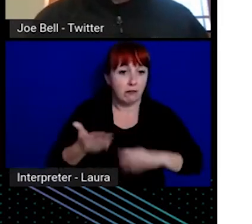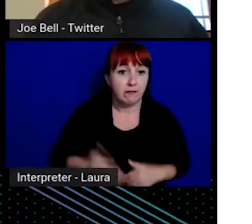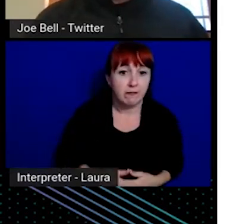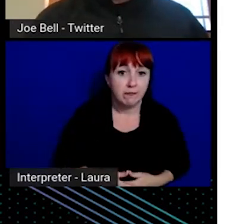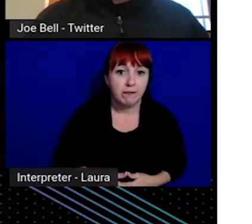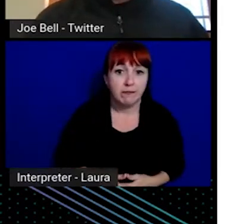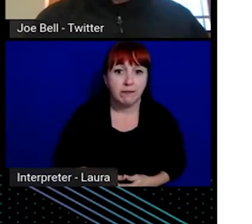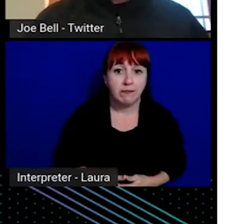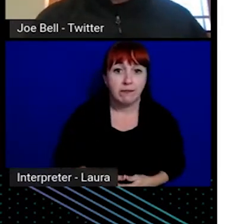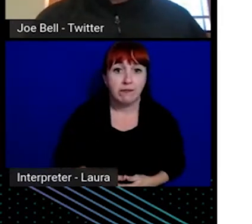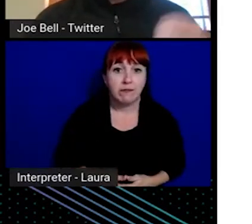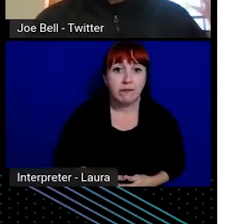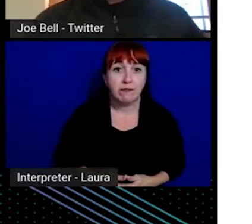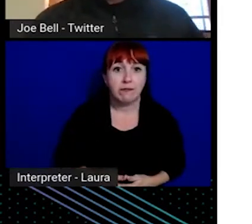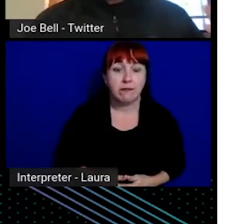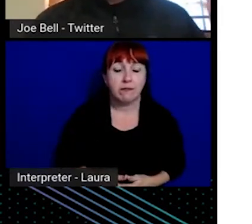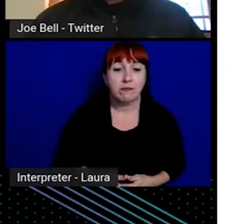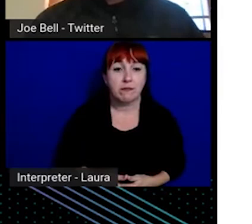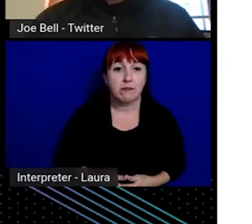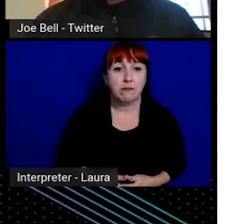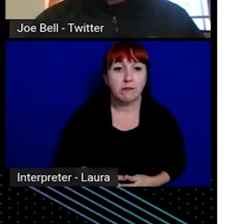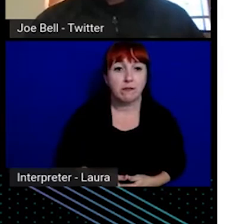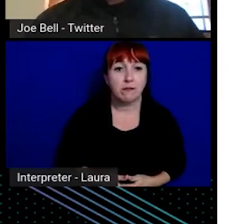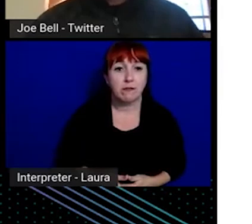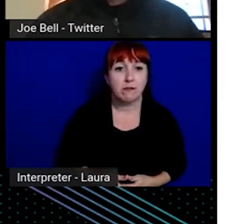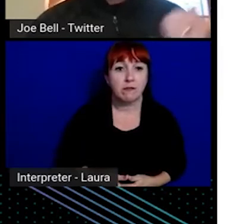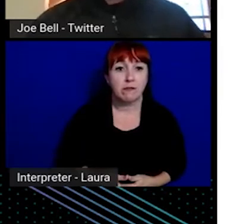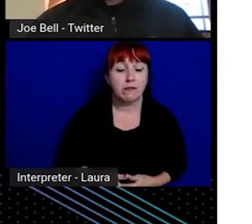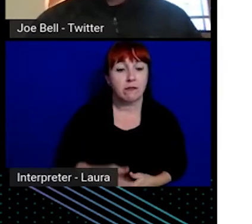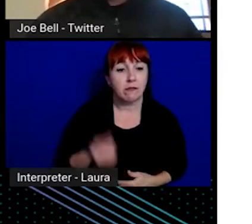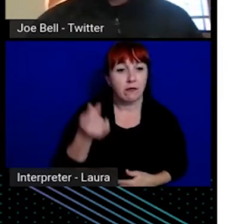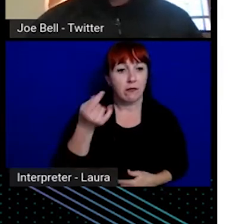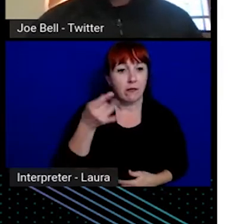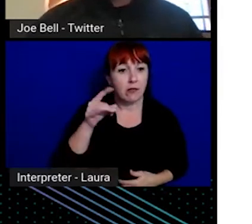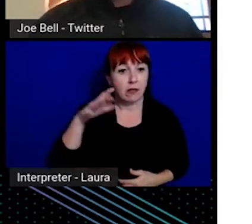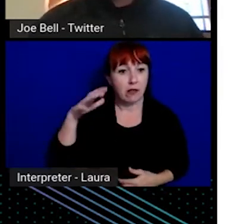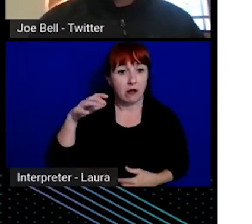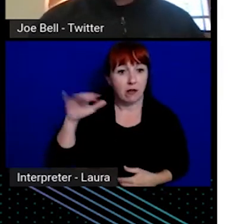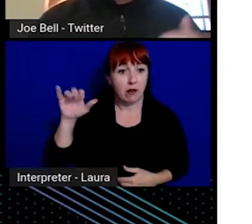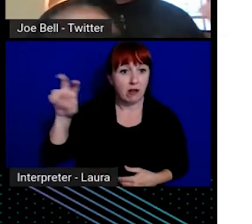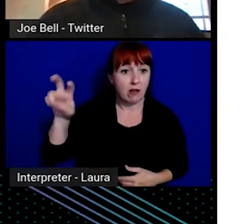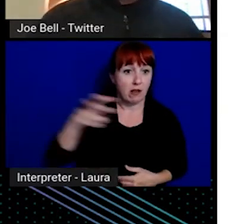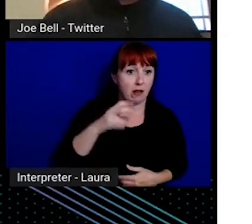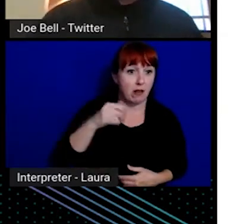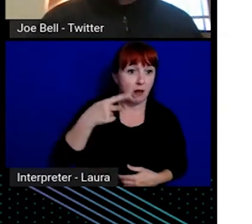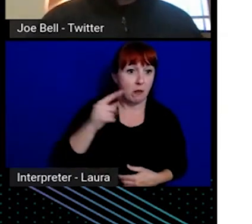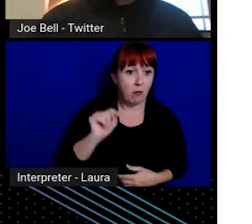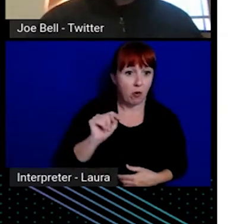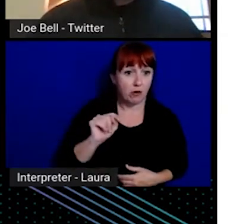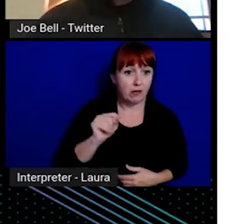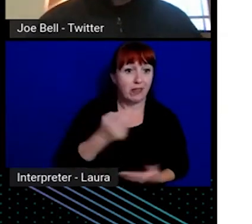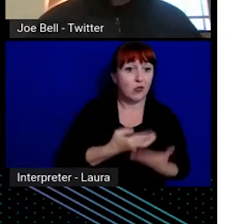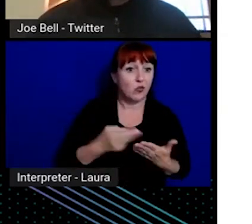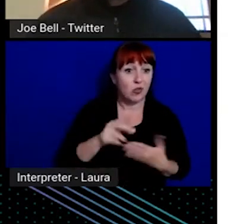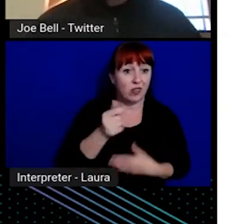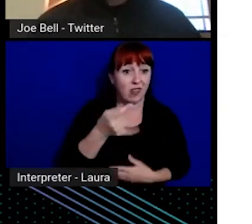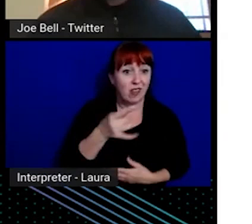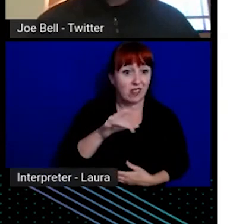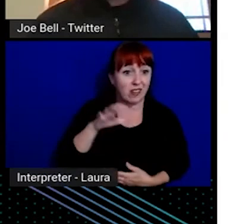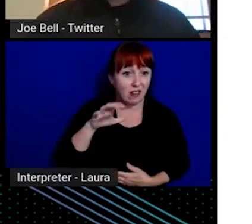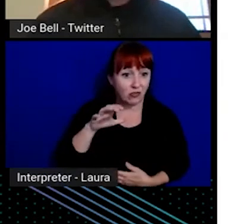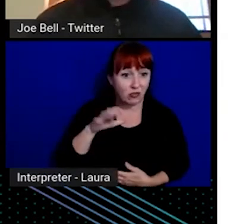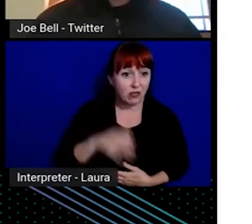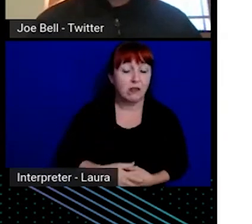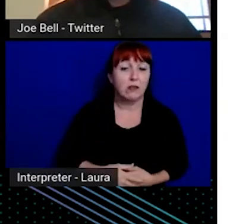addition to just these imports, these 1,800 imports, that's 1,800 resources. We had other resources for each